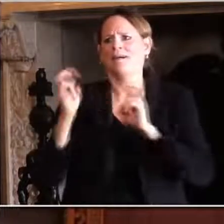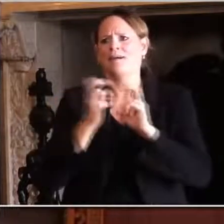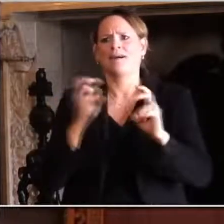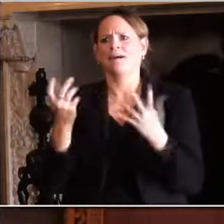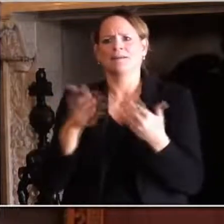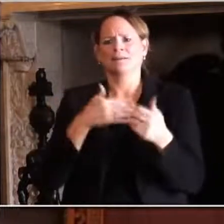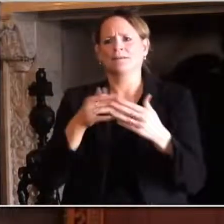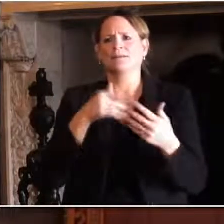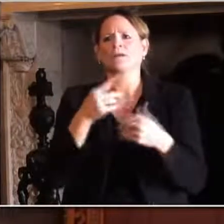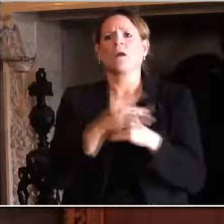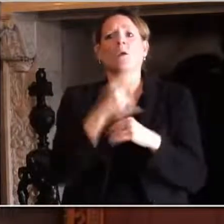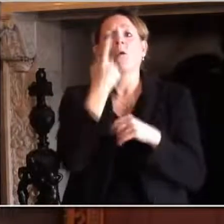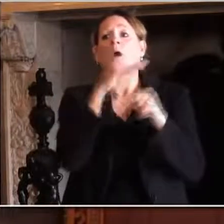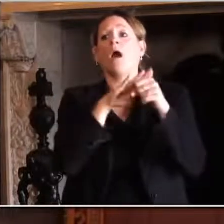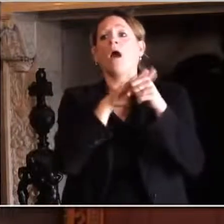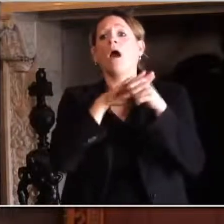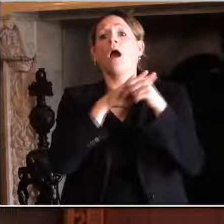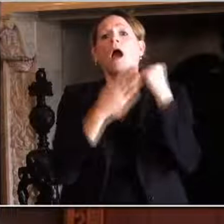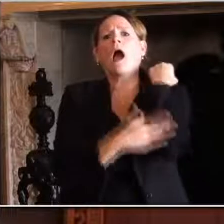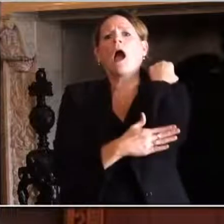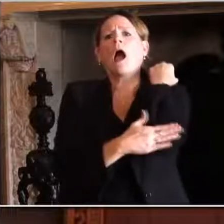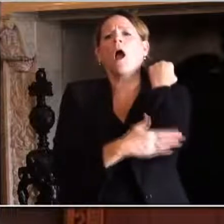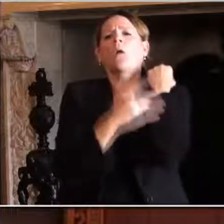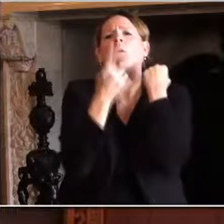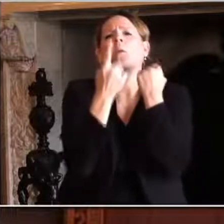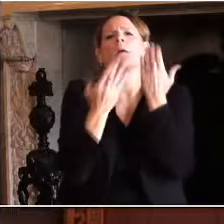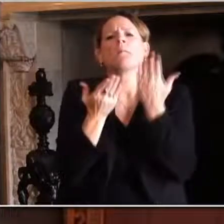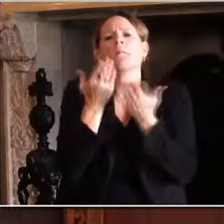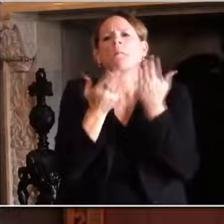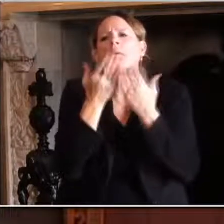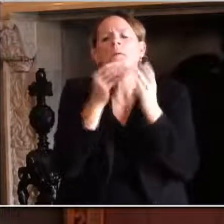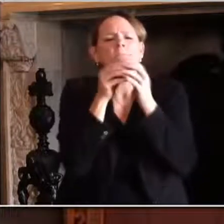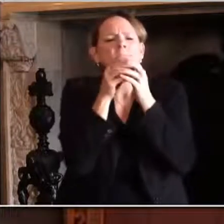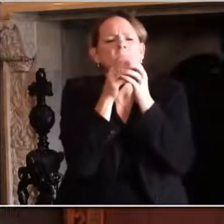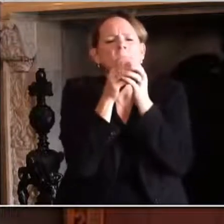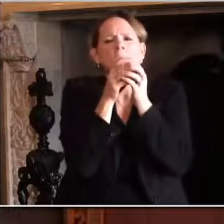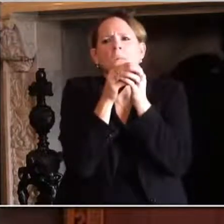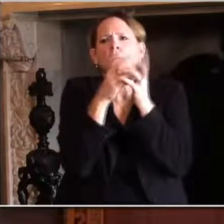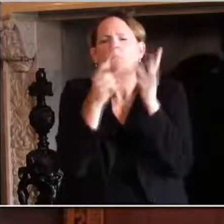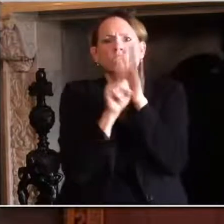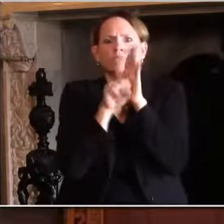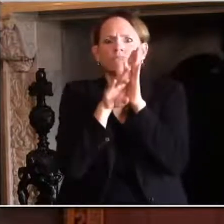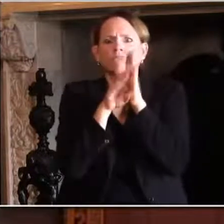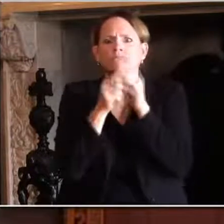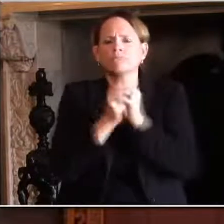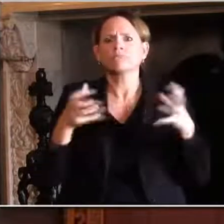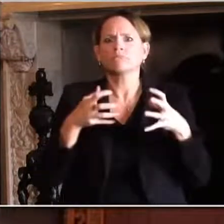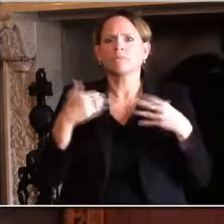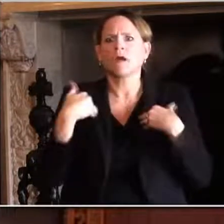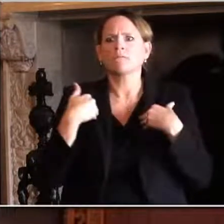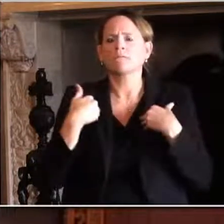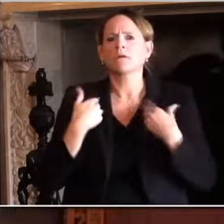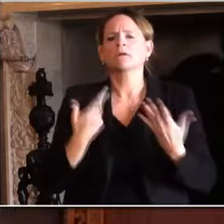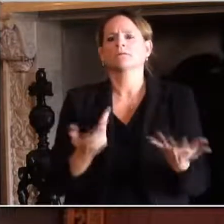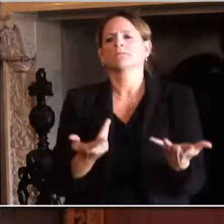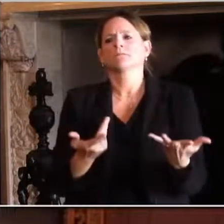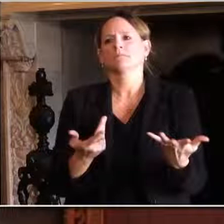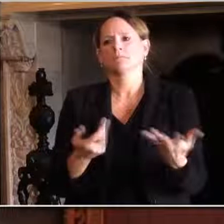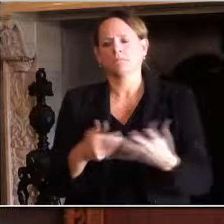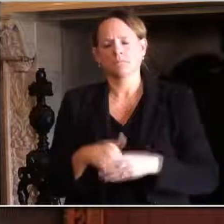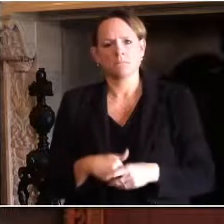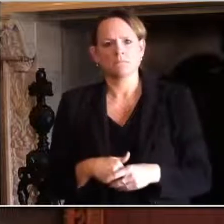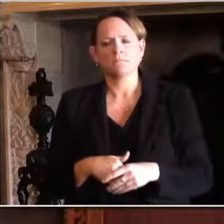cases just had, it just exploded with the number of cases that they now have. And